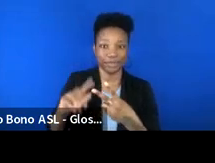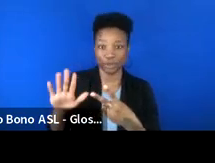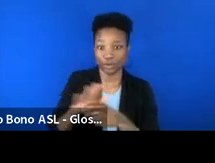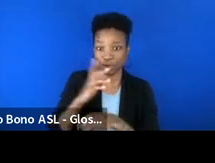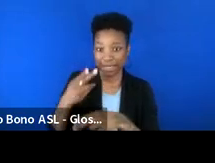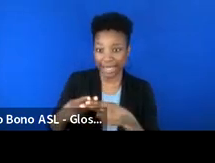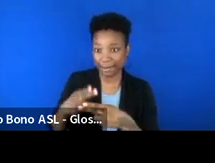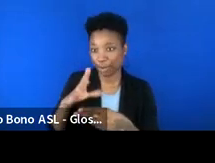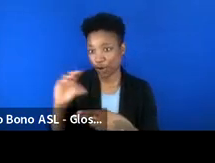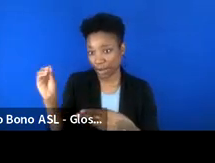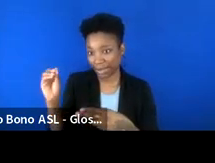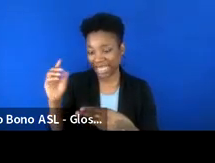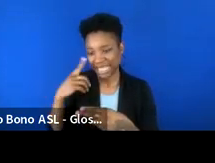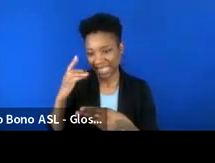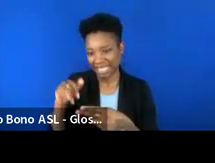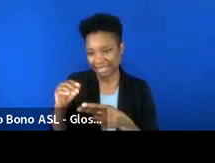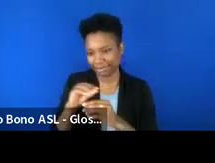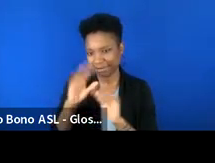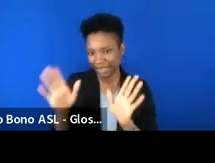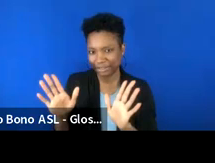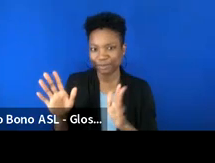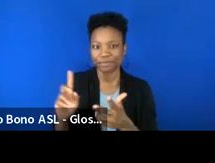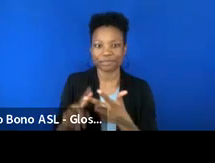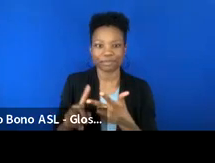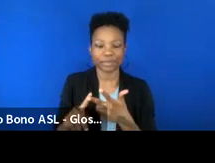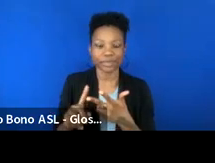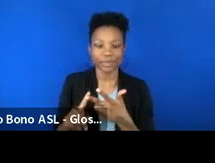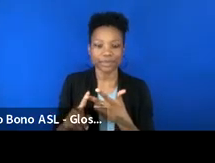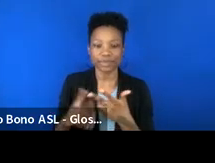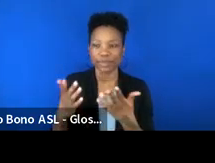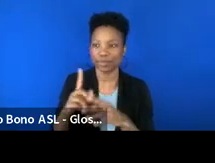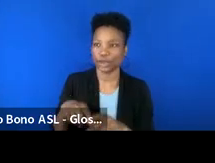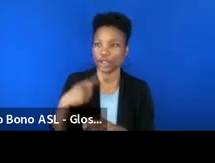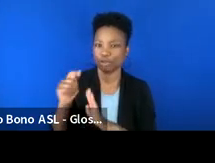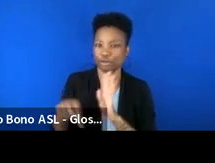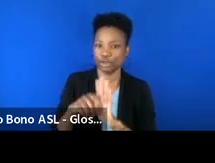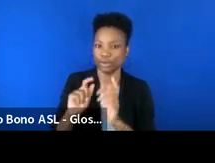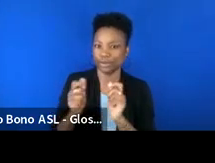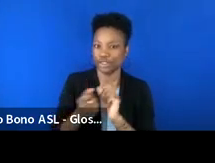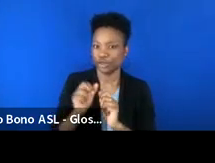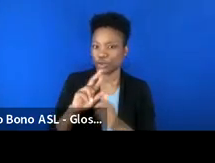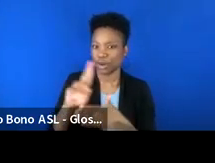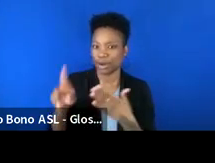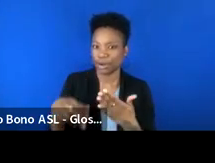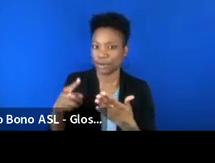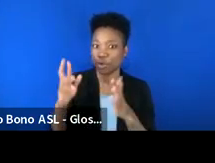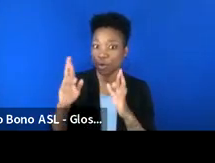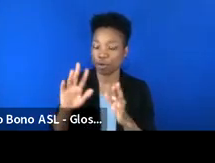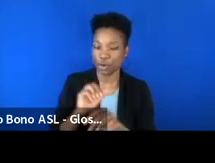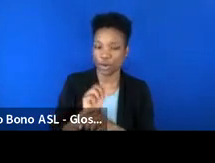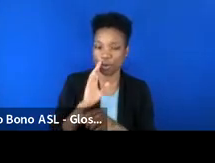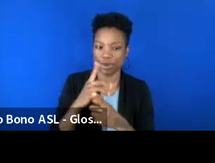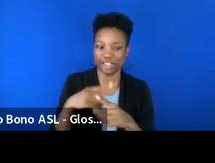your company. I think that's pretty straightforward. Number three, what's a long-term change or outcome that you hope your work